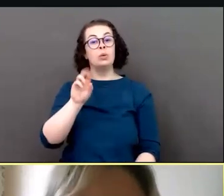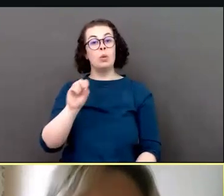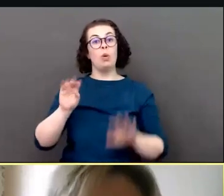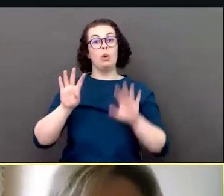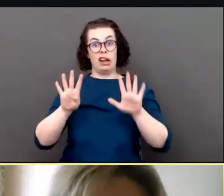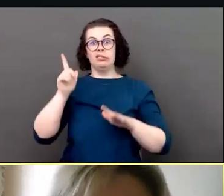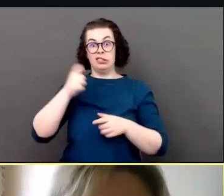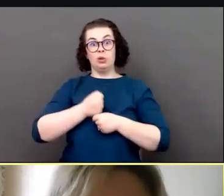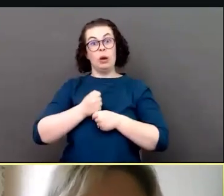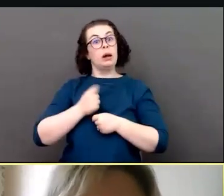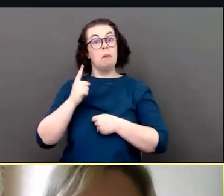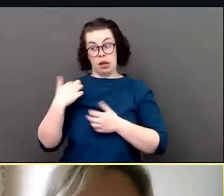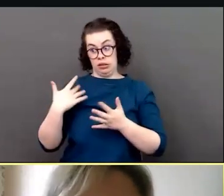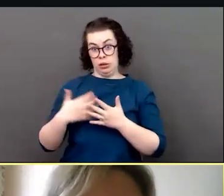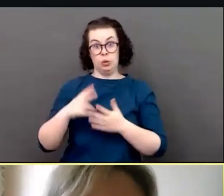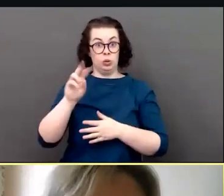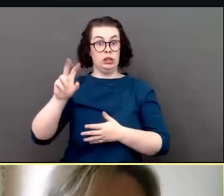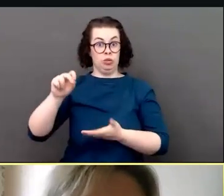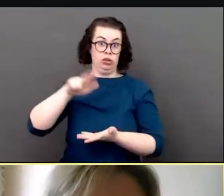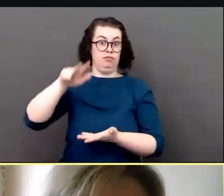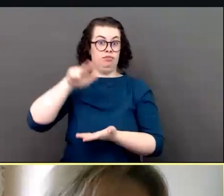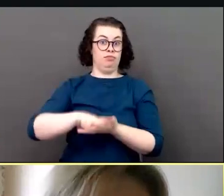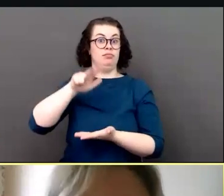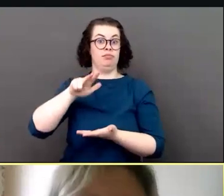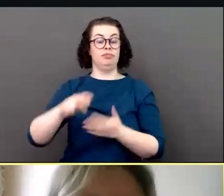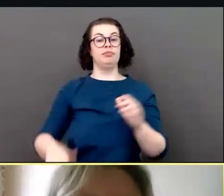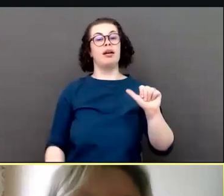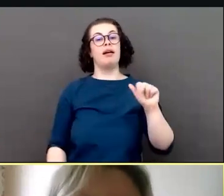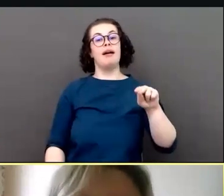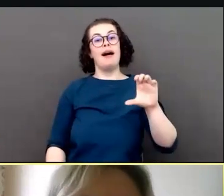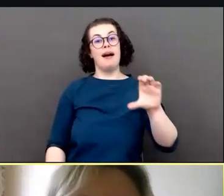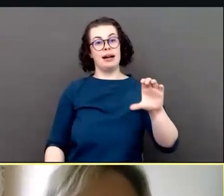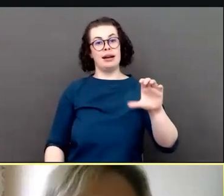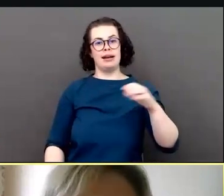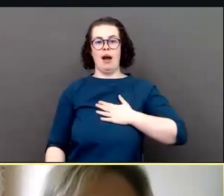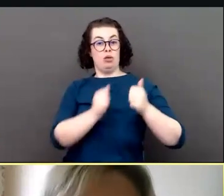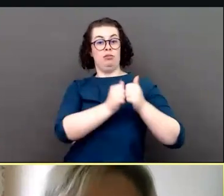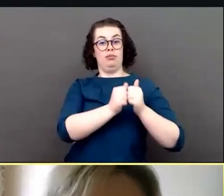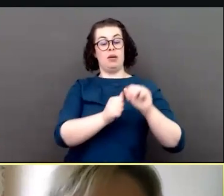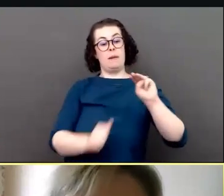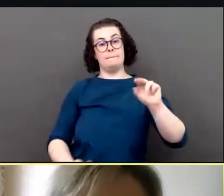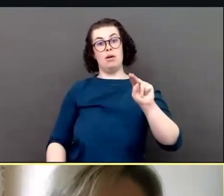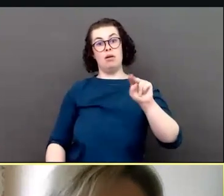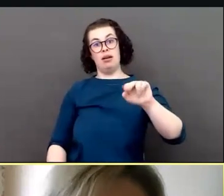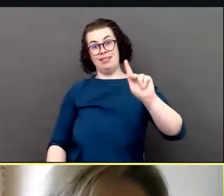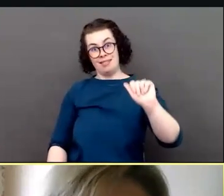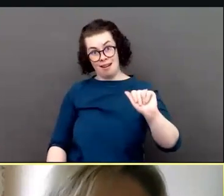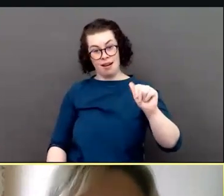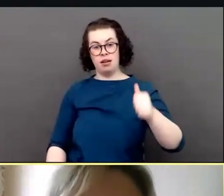has already been mentioned that the ANEC expert Monica was selected for both the first and the second